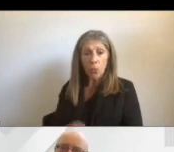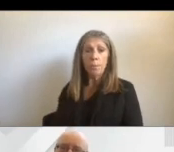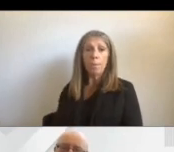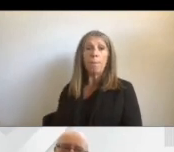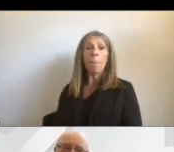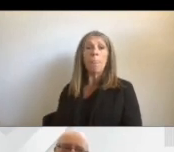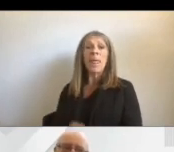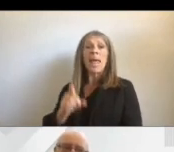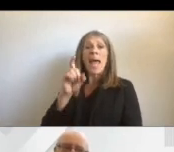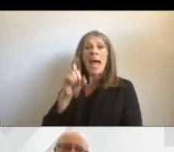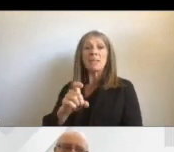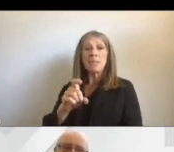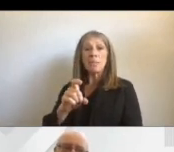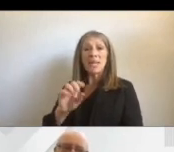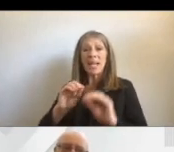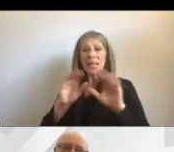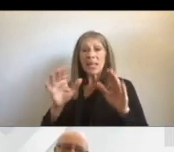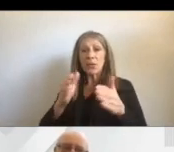sign.